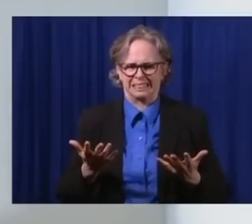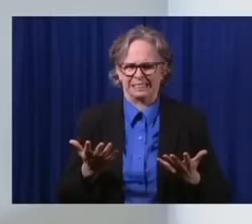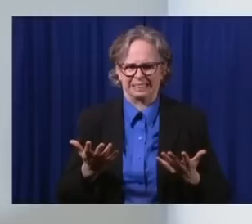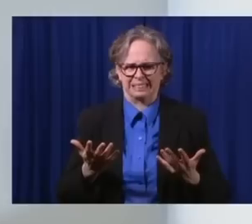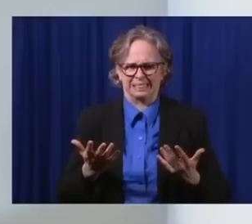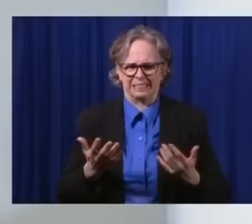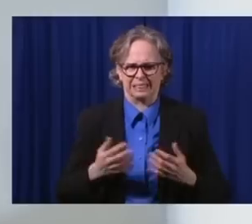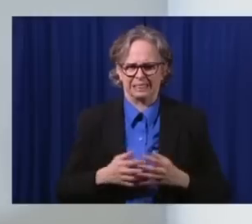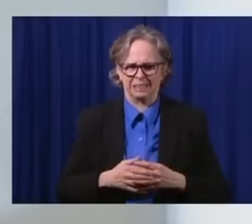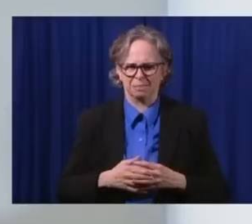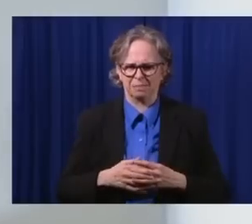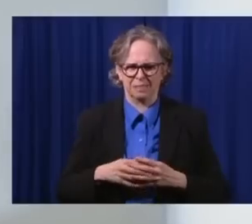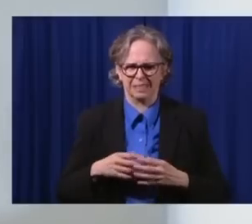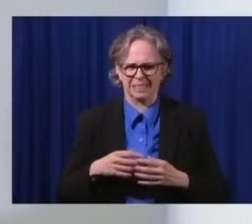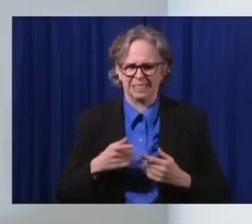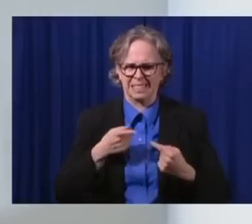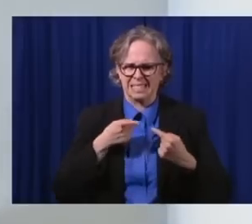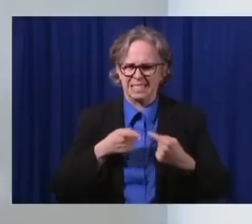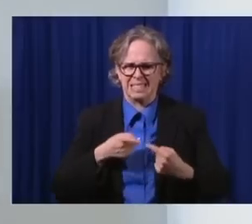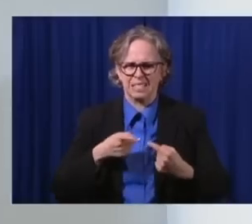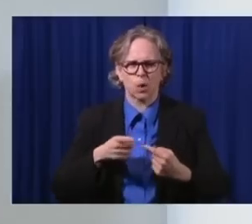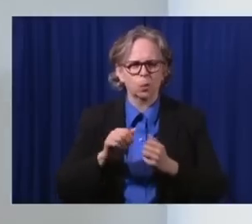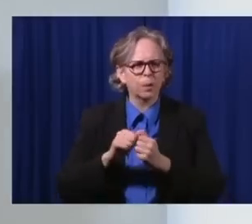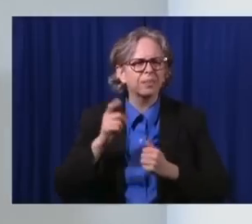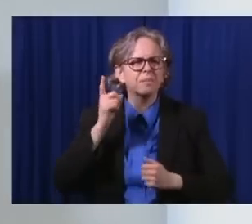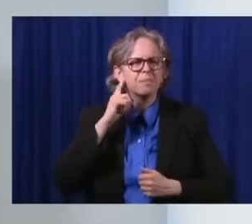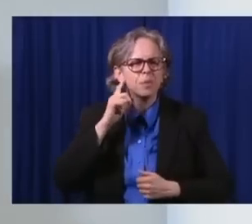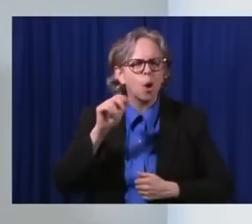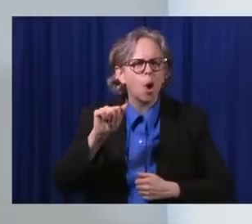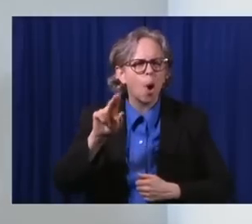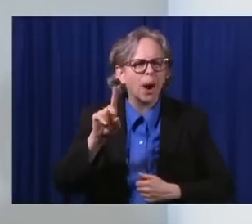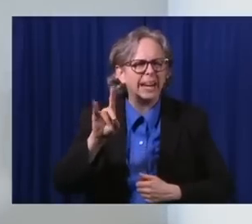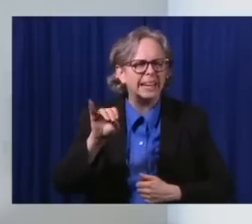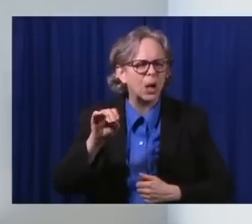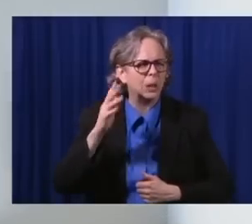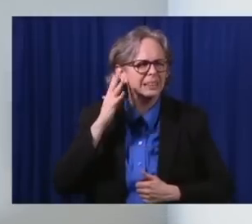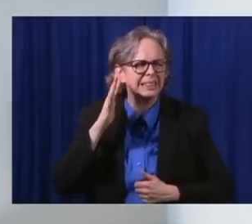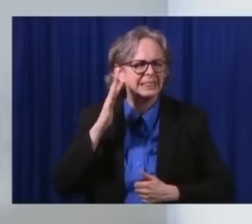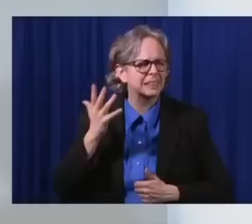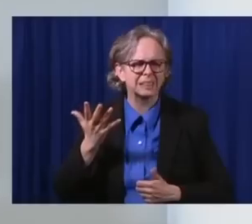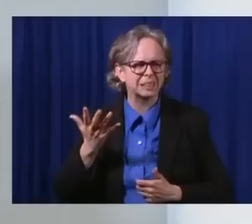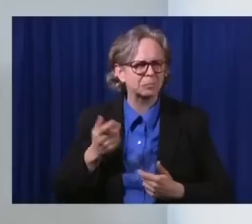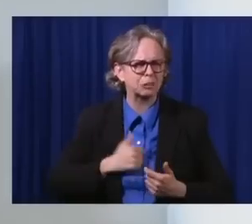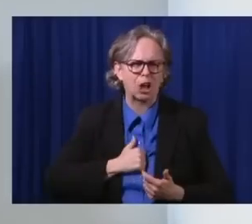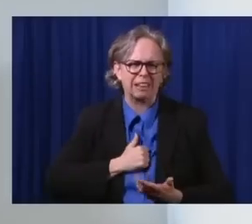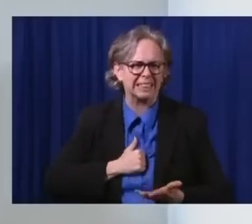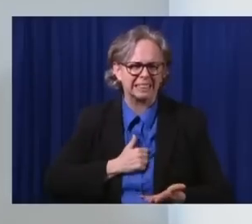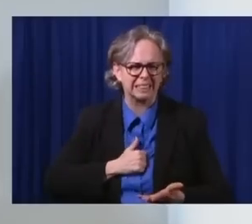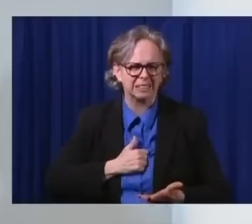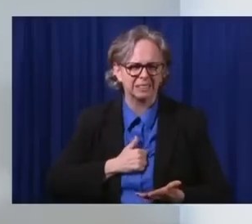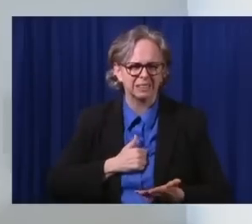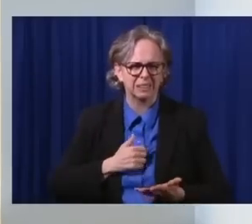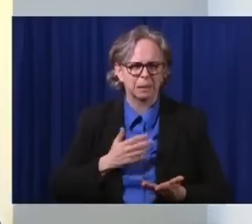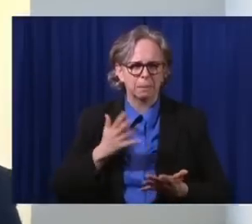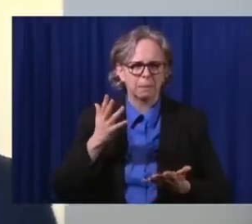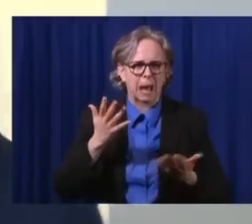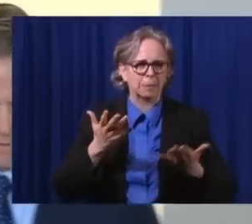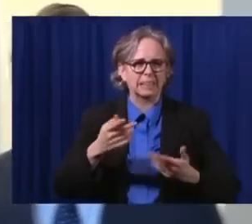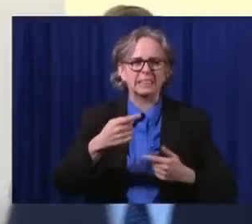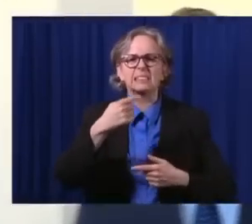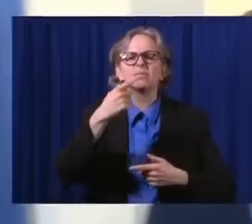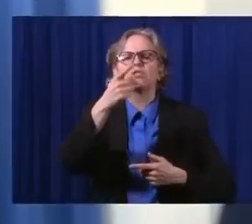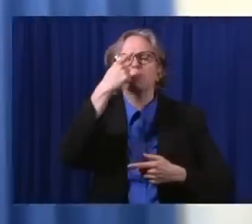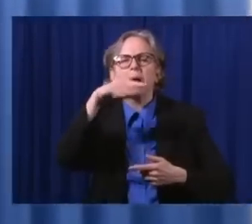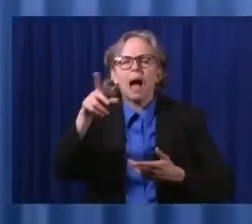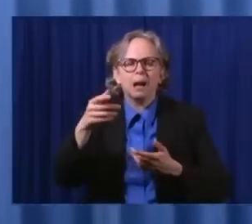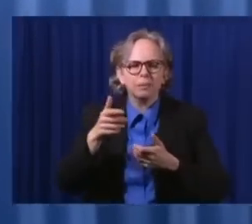we just got a problem today, and I apologize. And Yeah, maybe if you can have Dan text that question. yeah, to if me, Dan we can text. If Dan